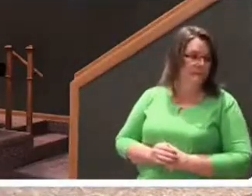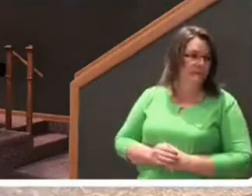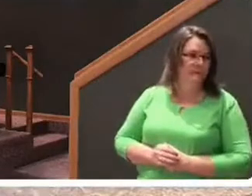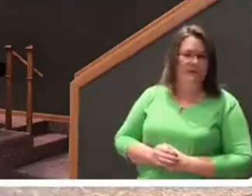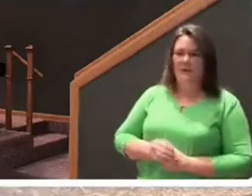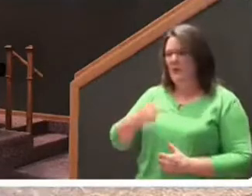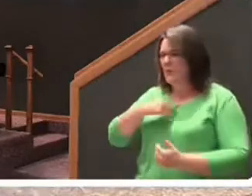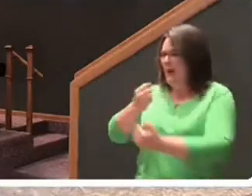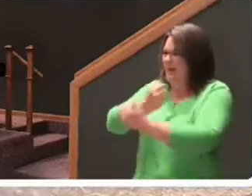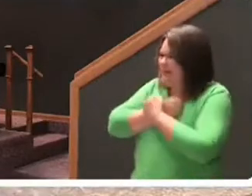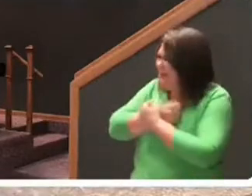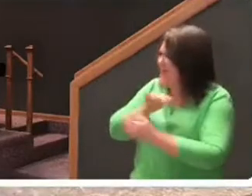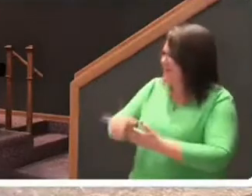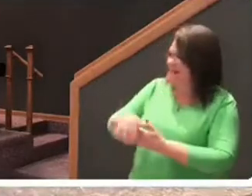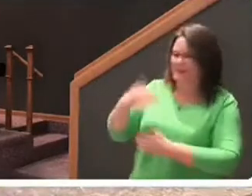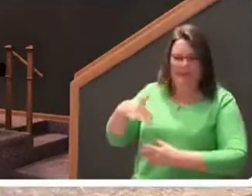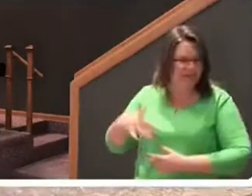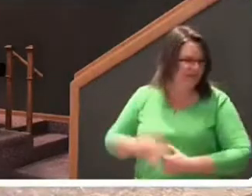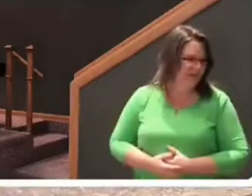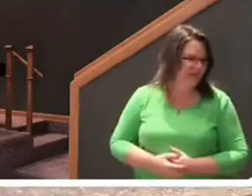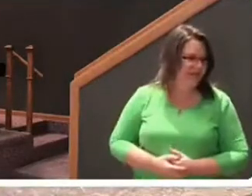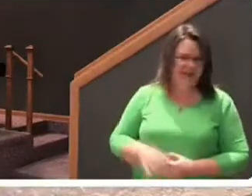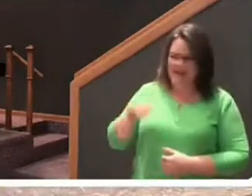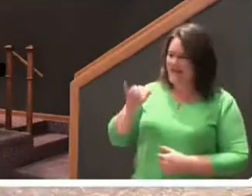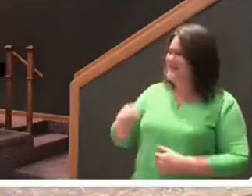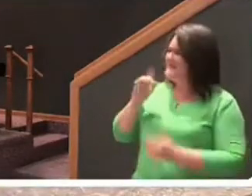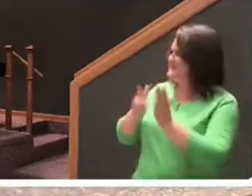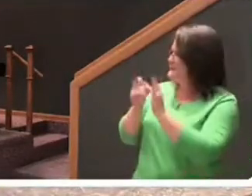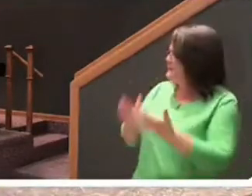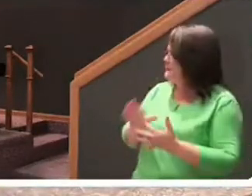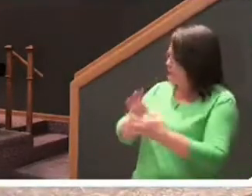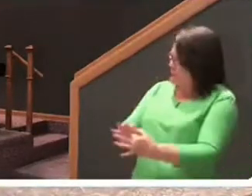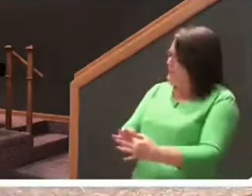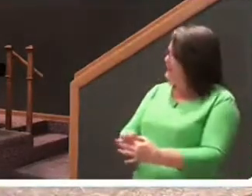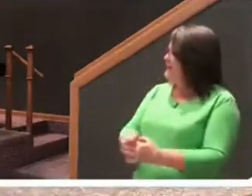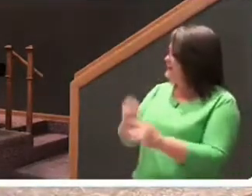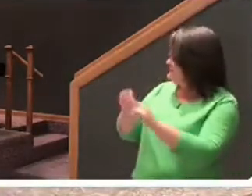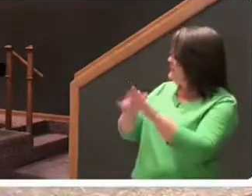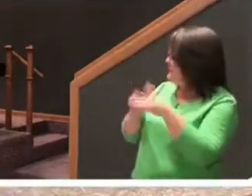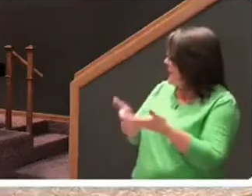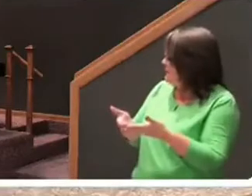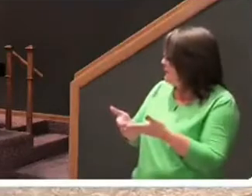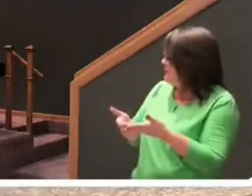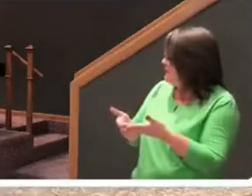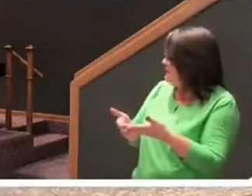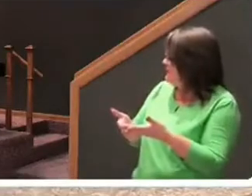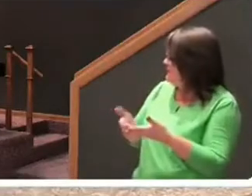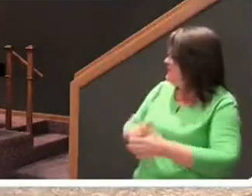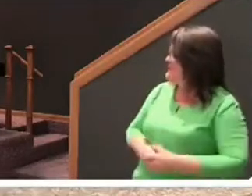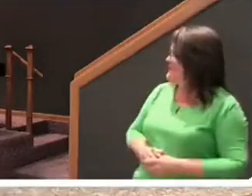Gosh, I love this, man. This is Christianity. This is biblical Christianity.